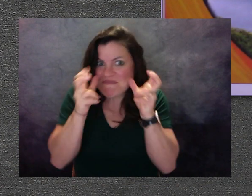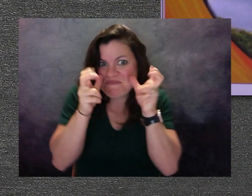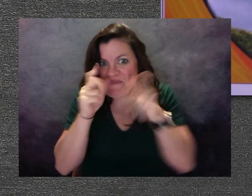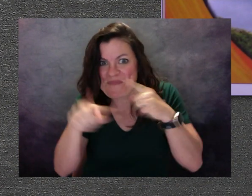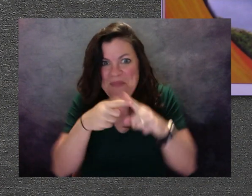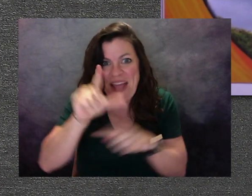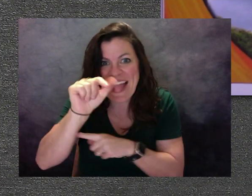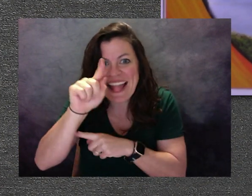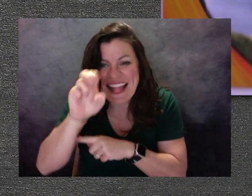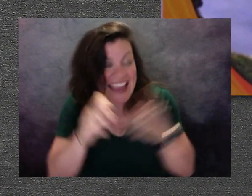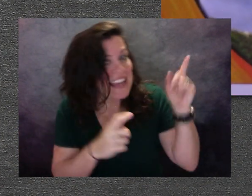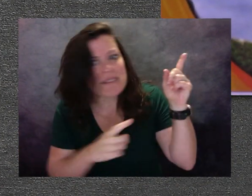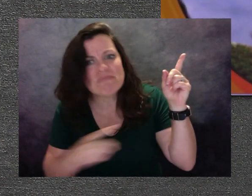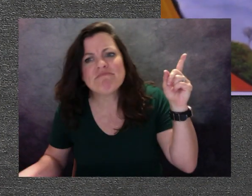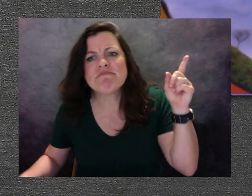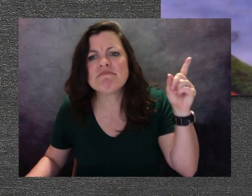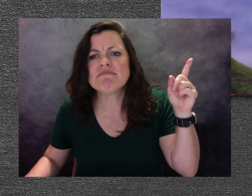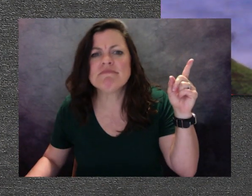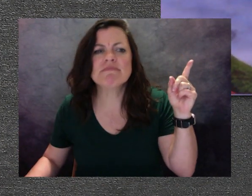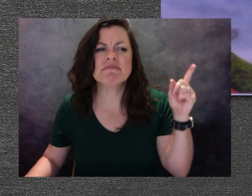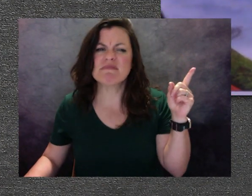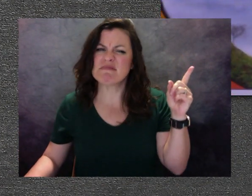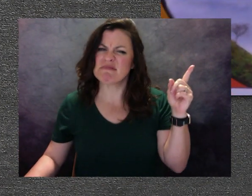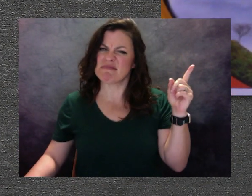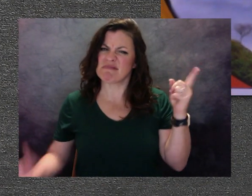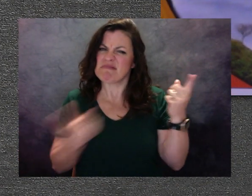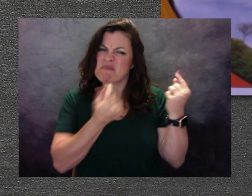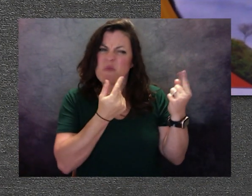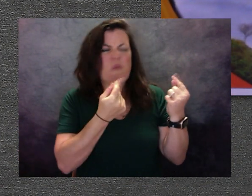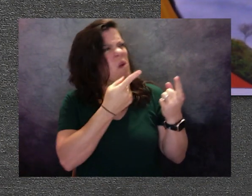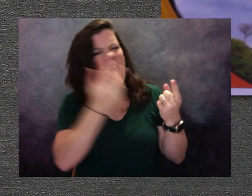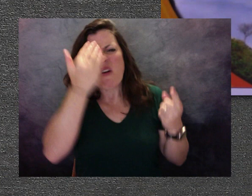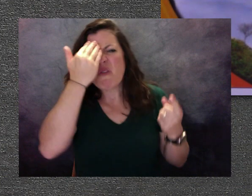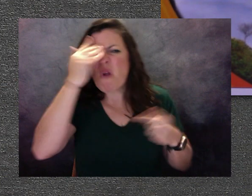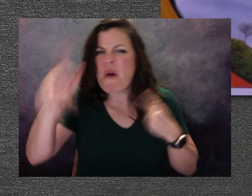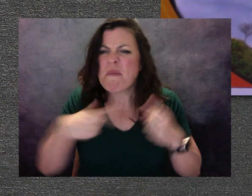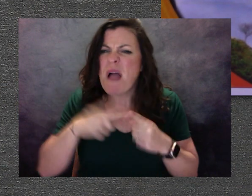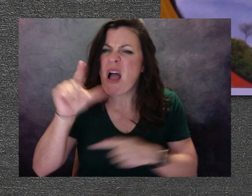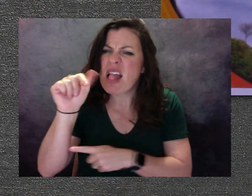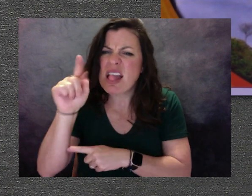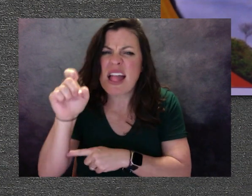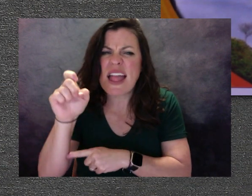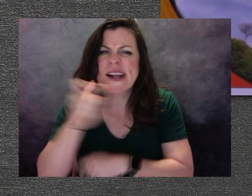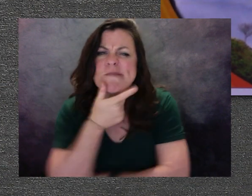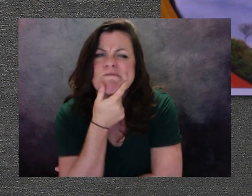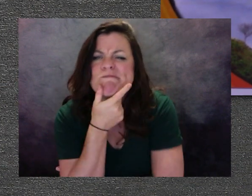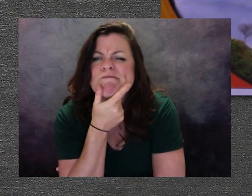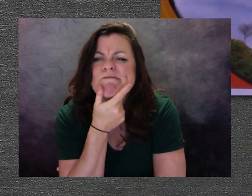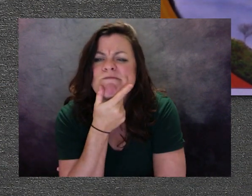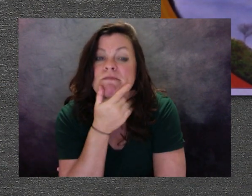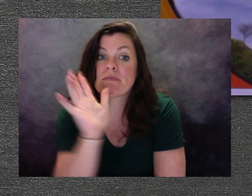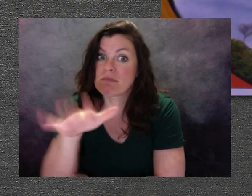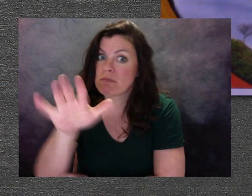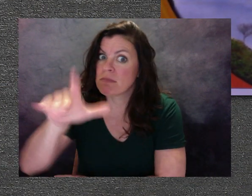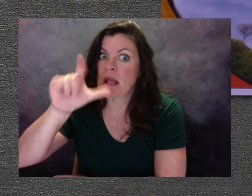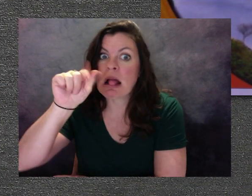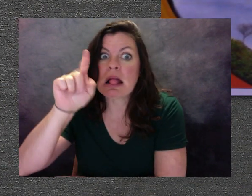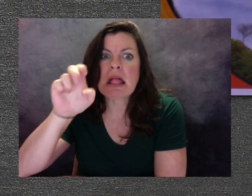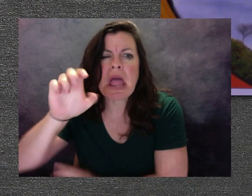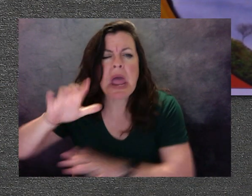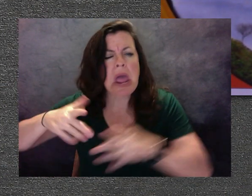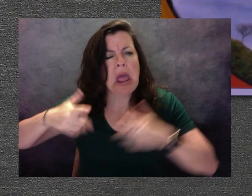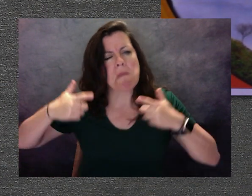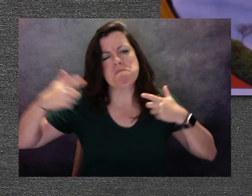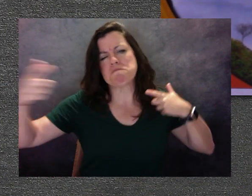lakes? A lake is a big body of water. There is land